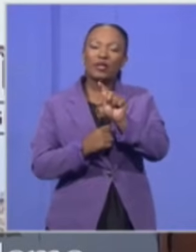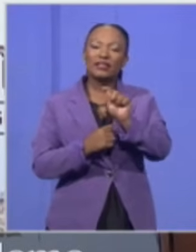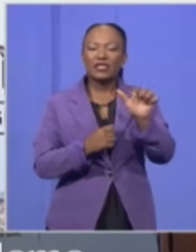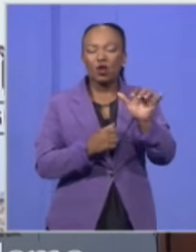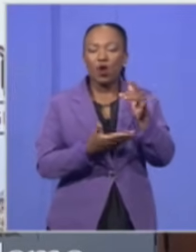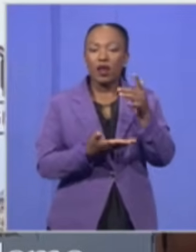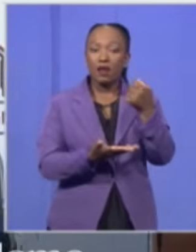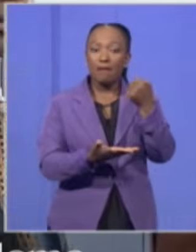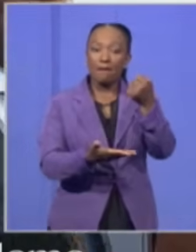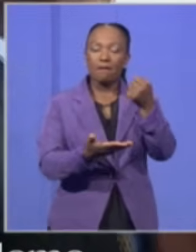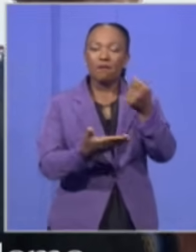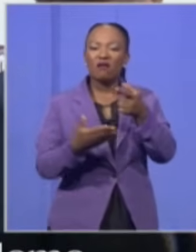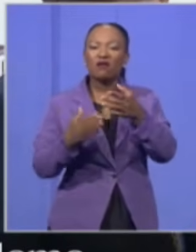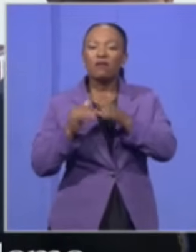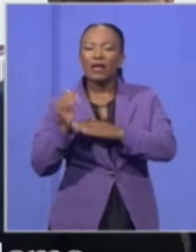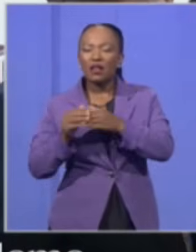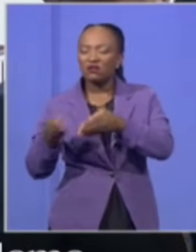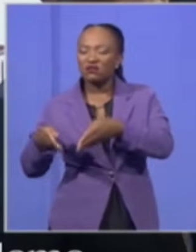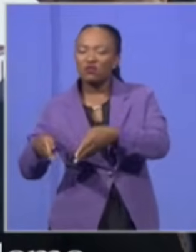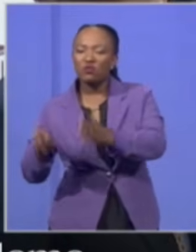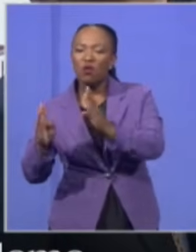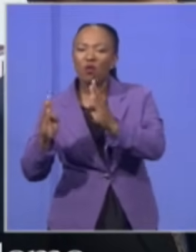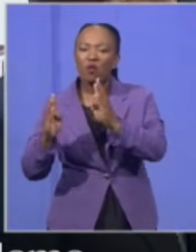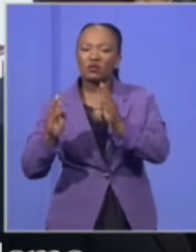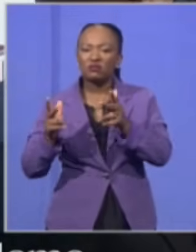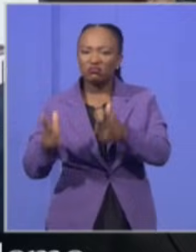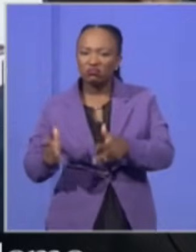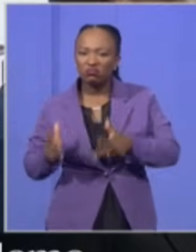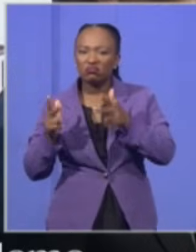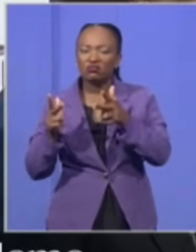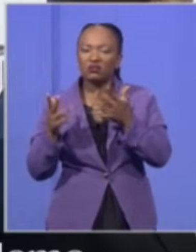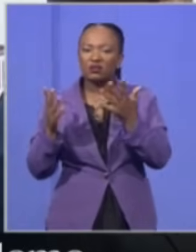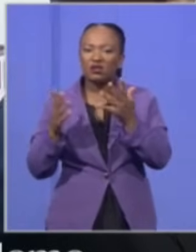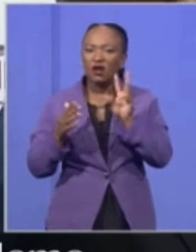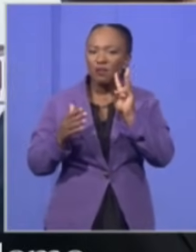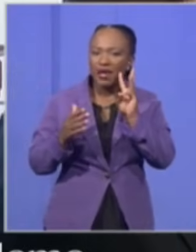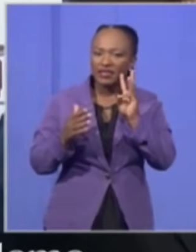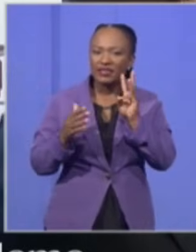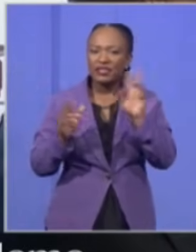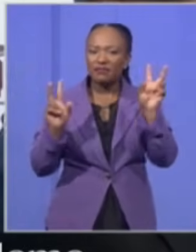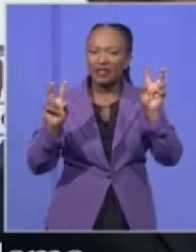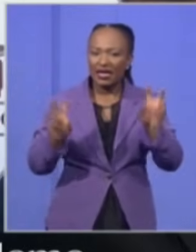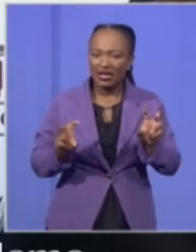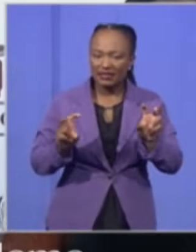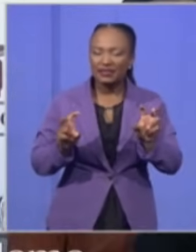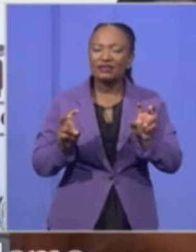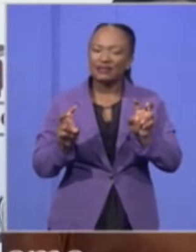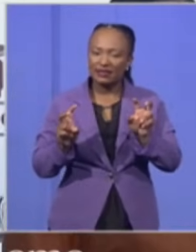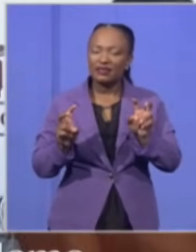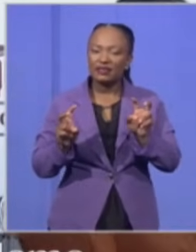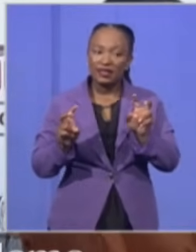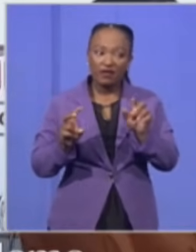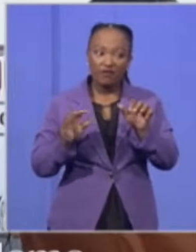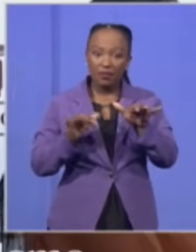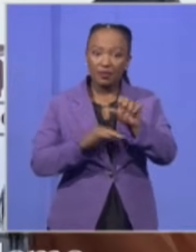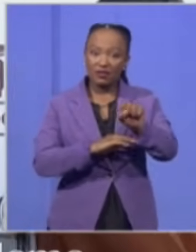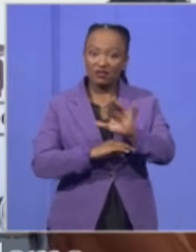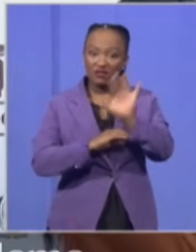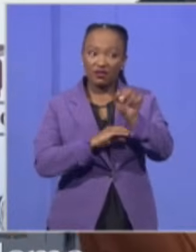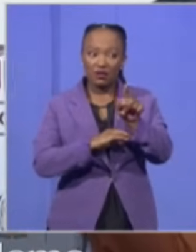aga ditsela, go aga di railway line, the ports, metsi, metlakase for the people of South Africa. E tlo kgona re thusa